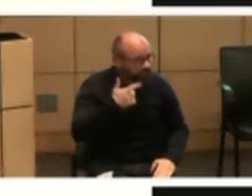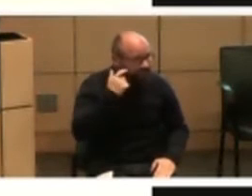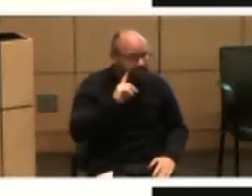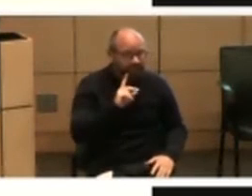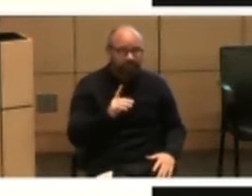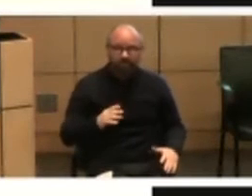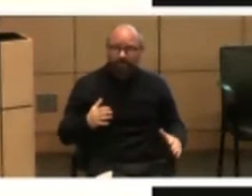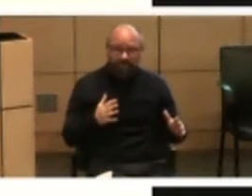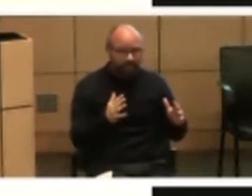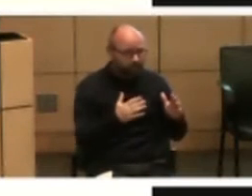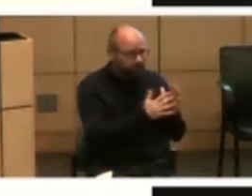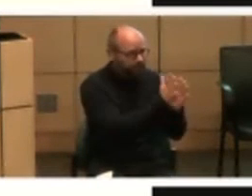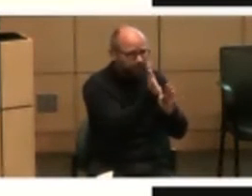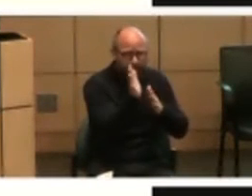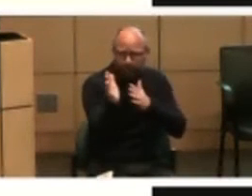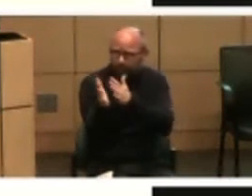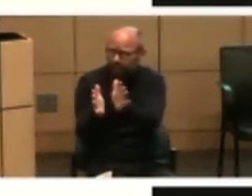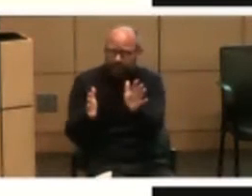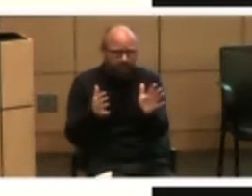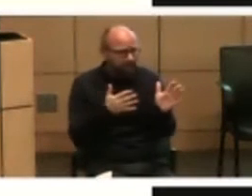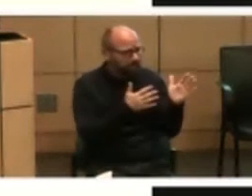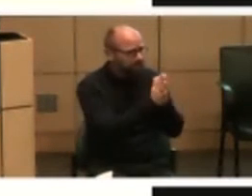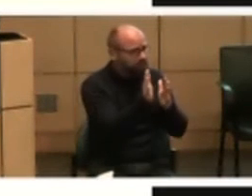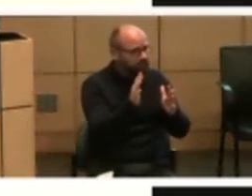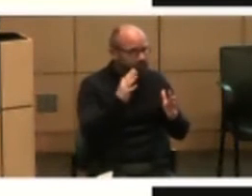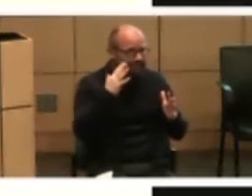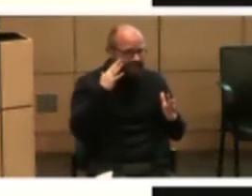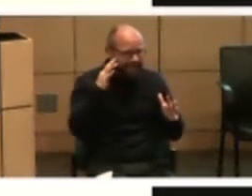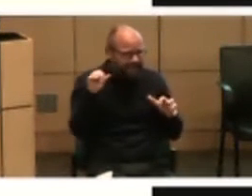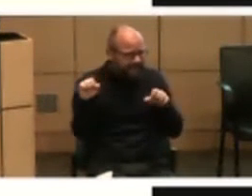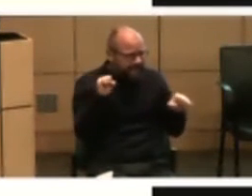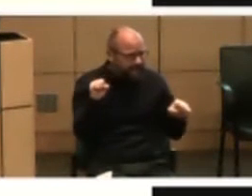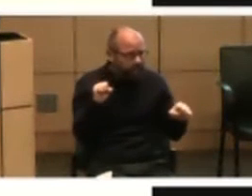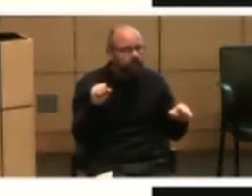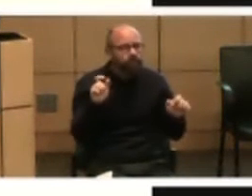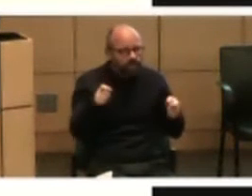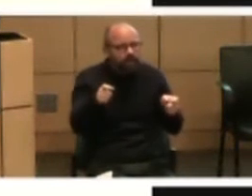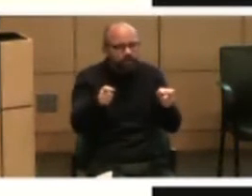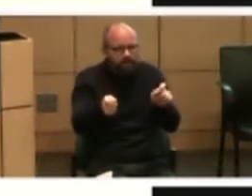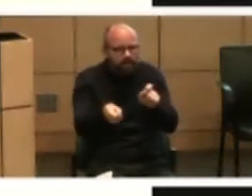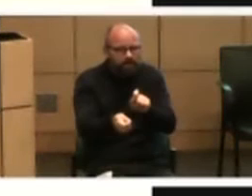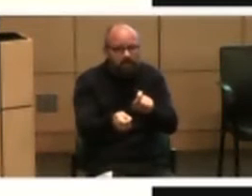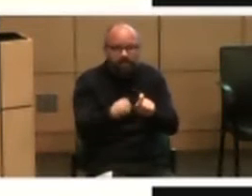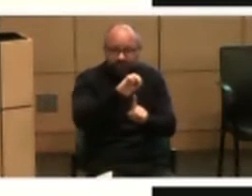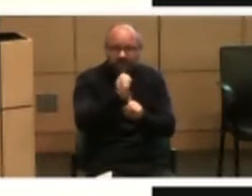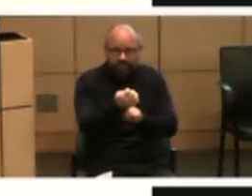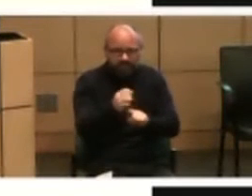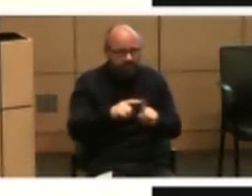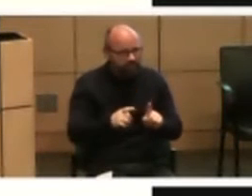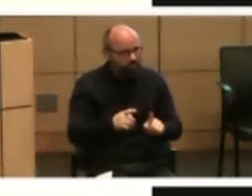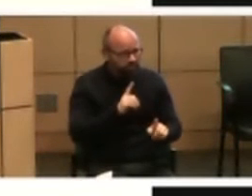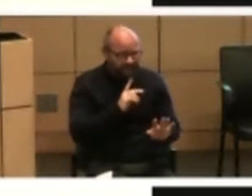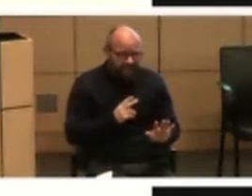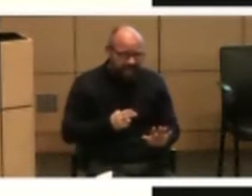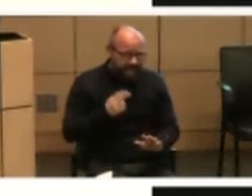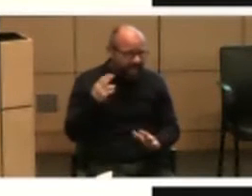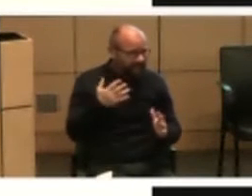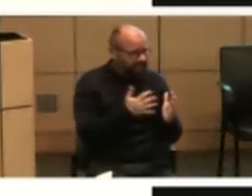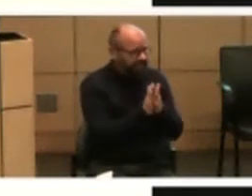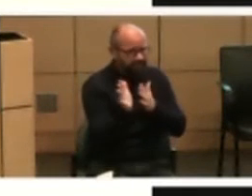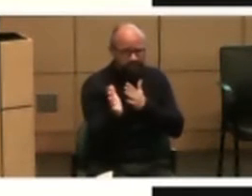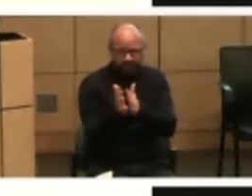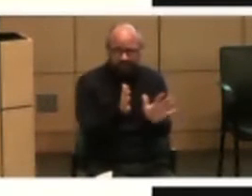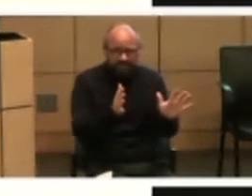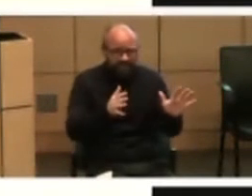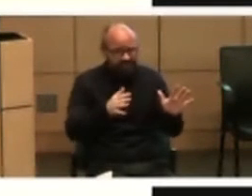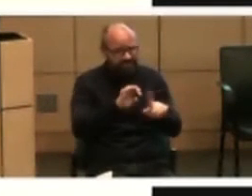sound, there are some minor modifications you can make to adjust the environment, but these highly reverberant environments are really challenging